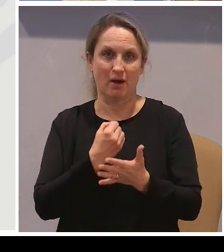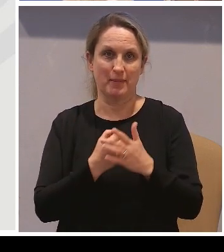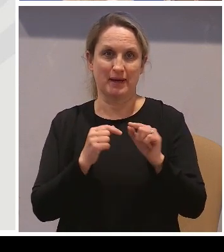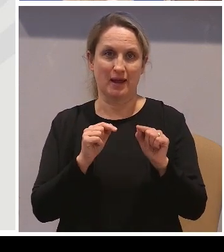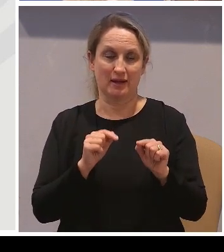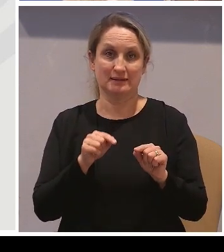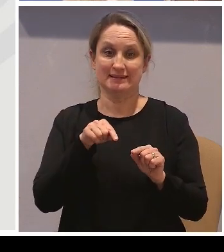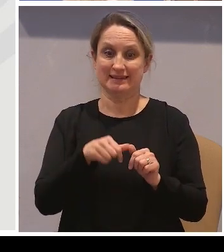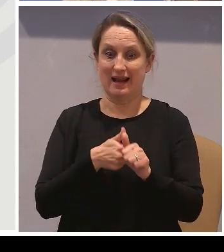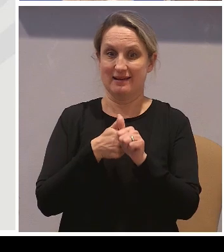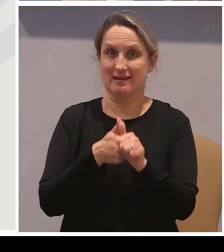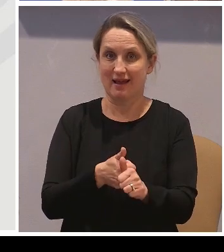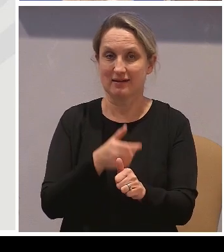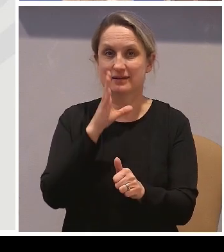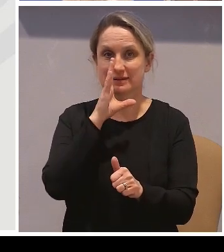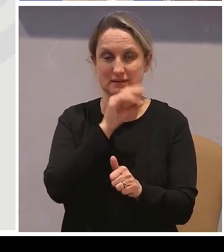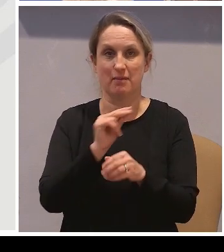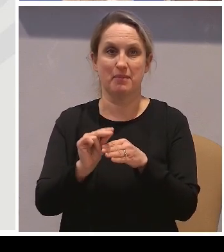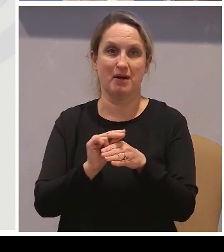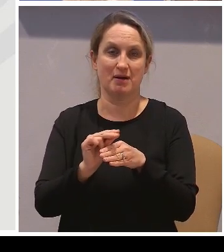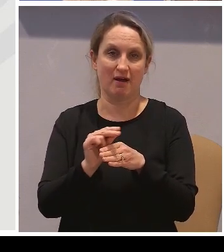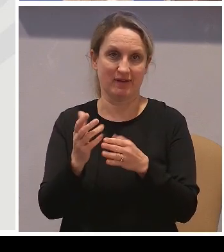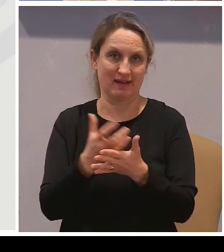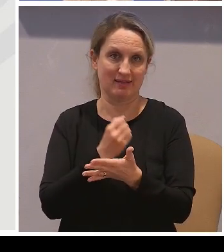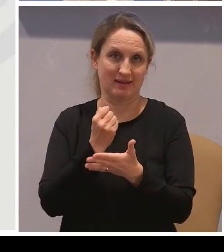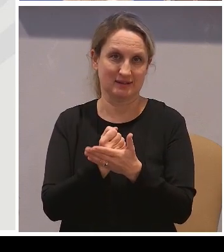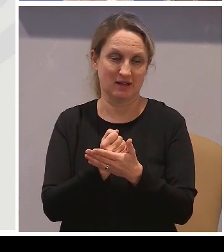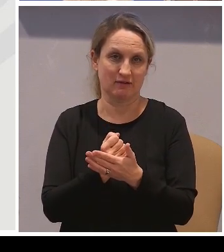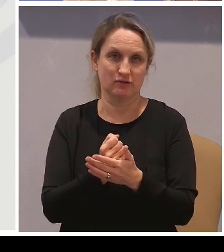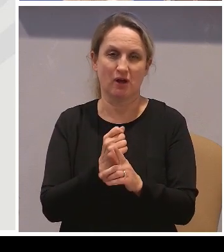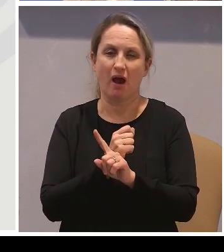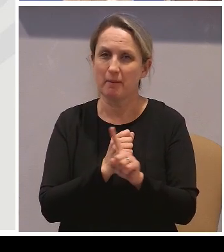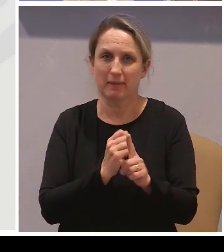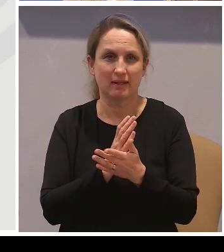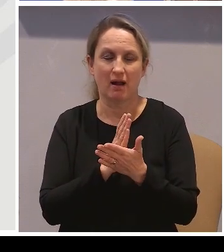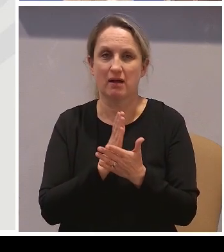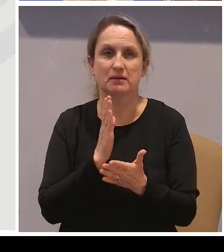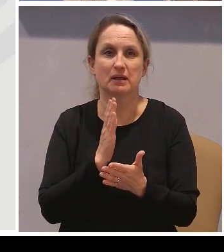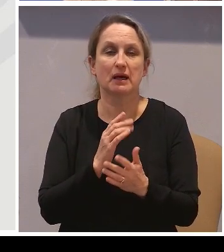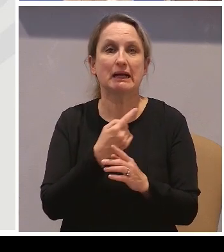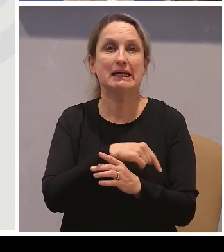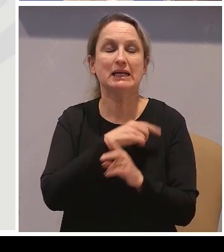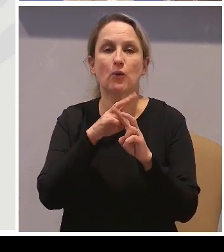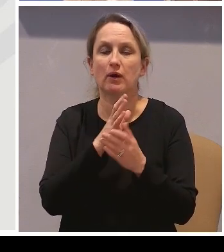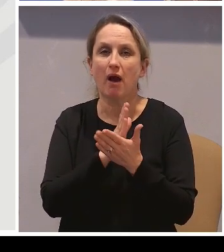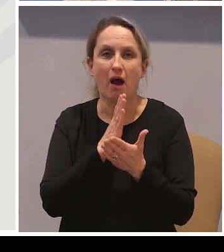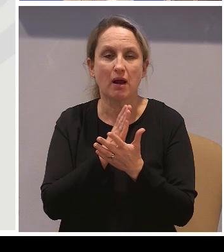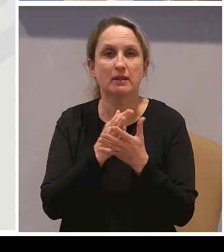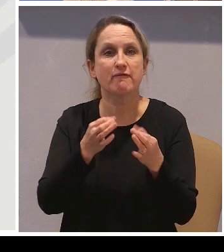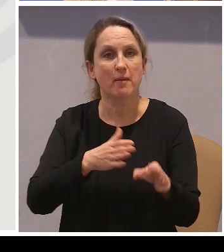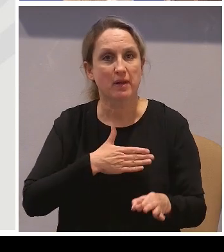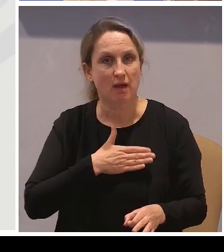võimaldavad In children, the clinical trials are necessary to get Nad on alati evidence-based vabatahtlikud ja information. lapse nõusolek on